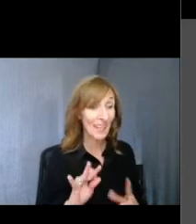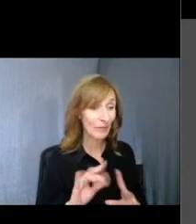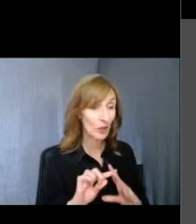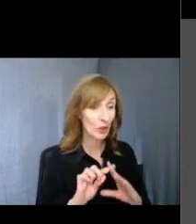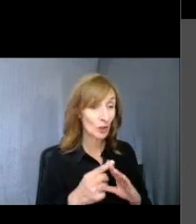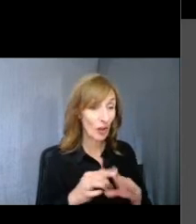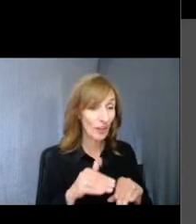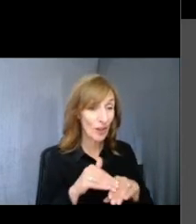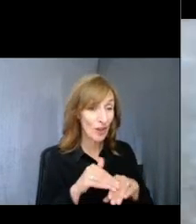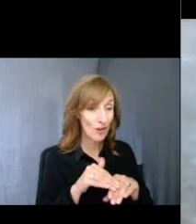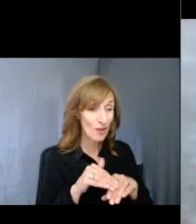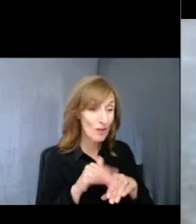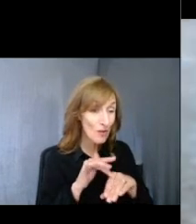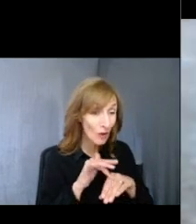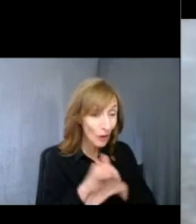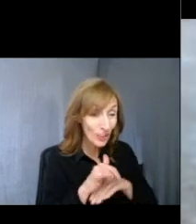progression.